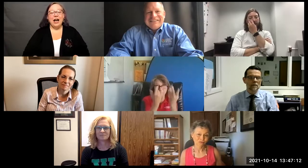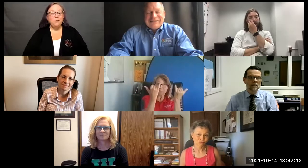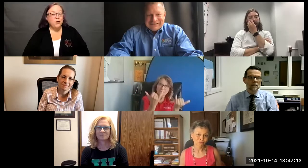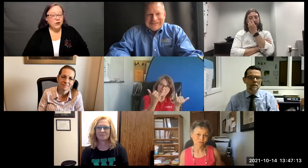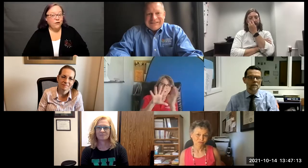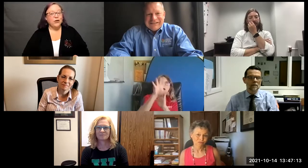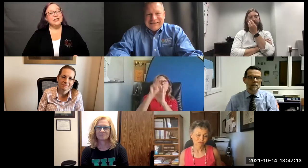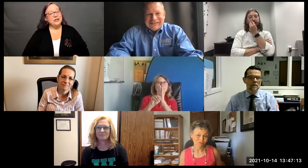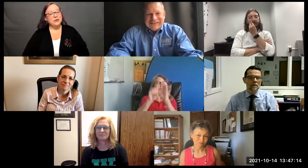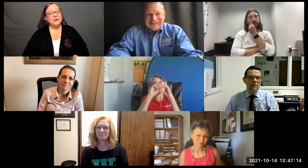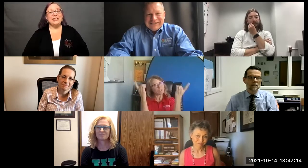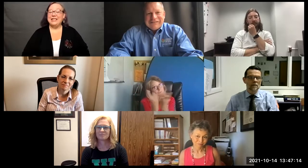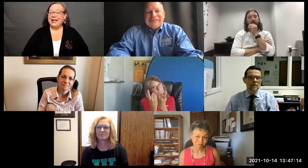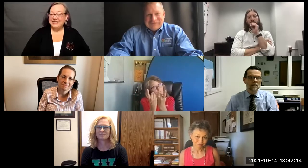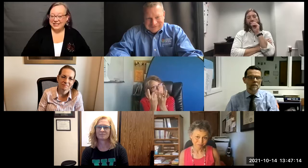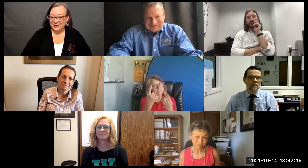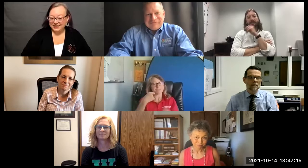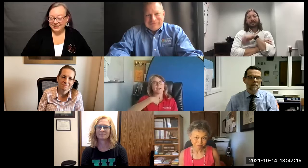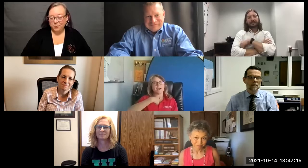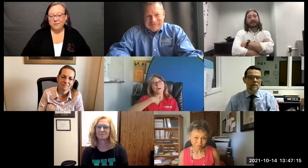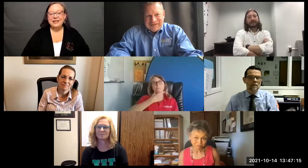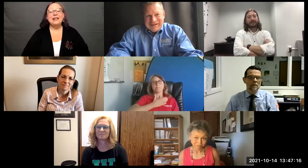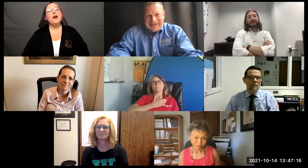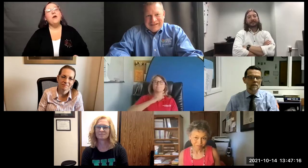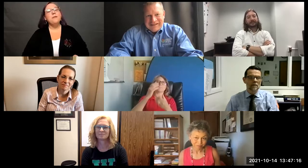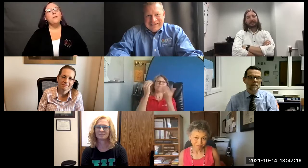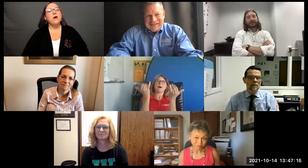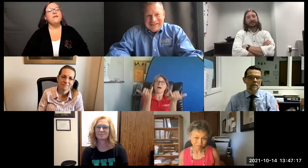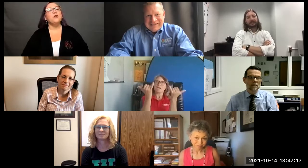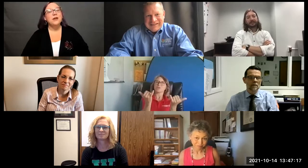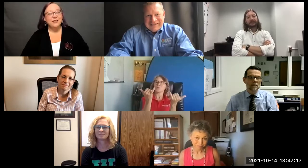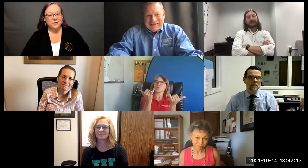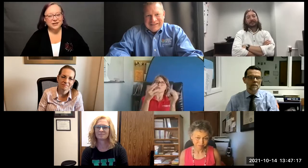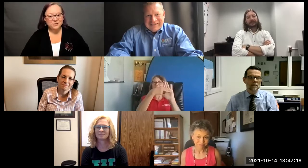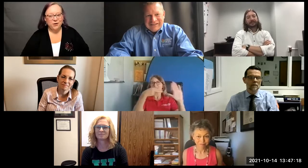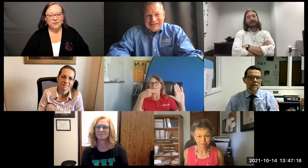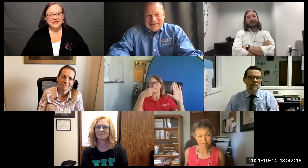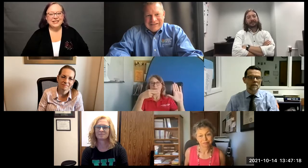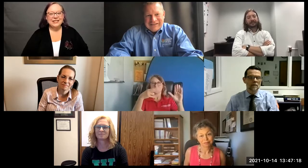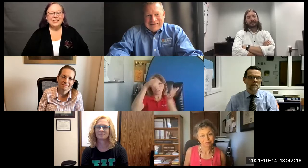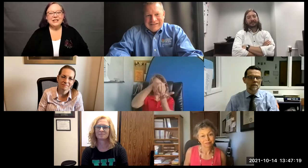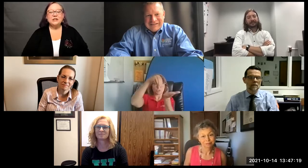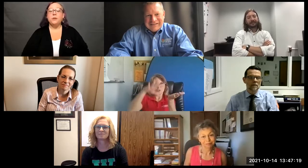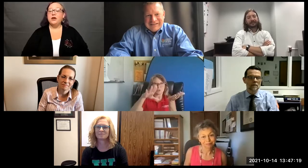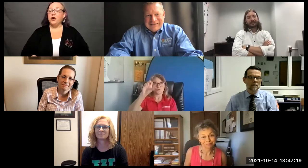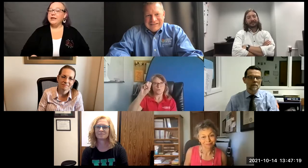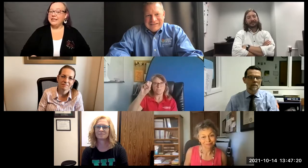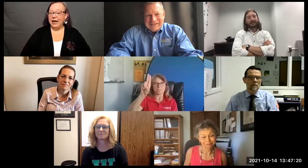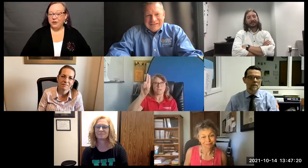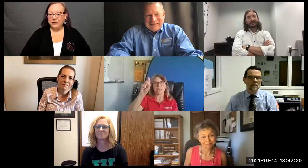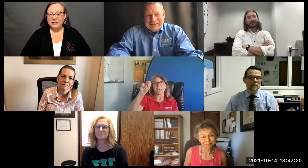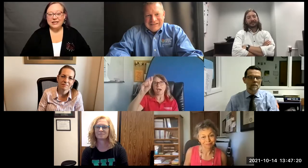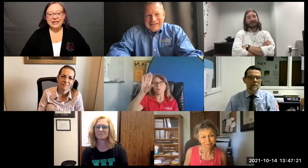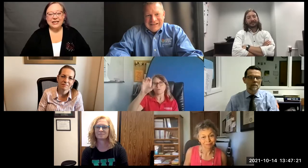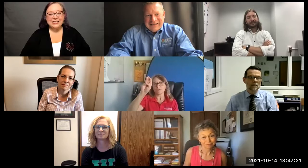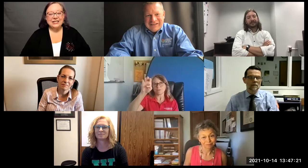then I moved over into the data assessment department, and now I'm a part of the curriculum department. So my current